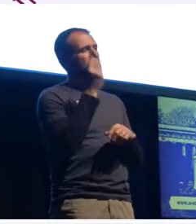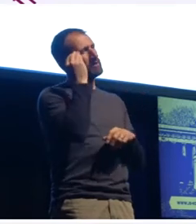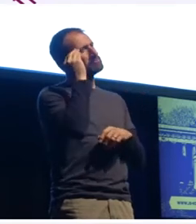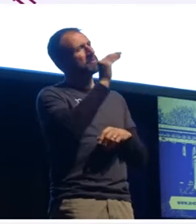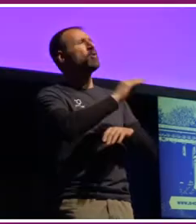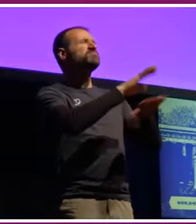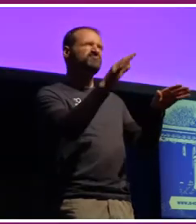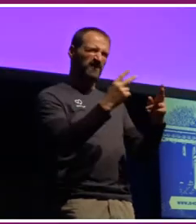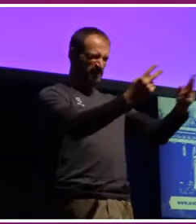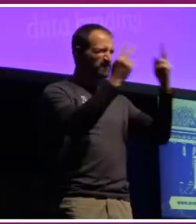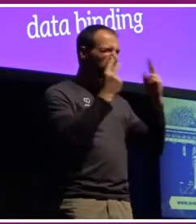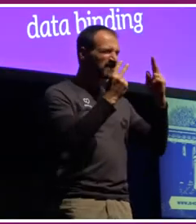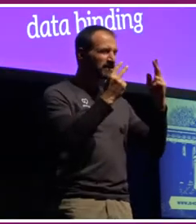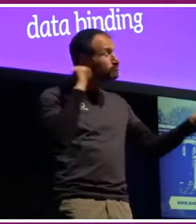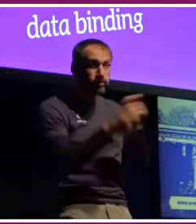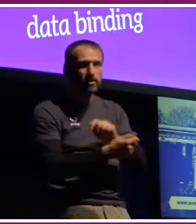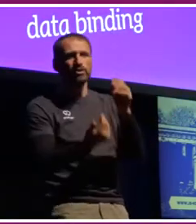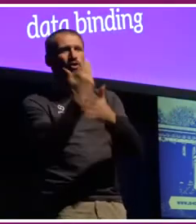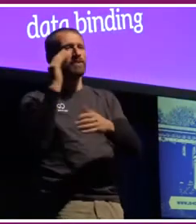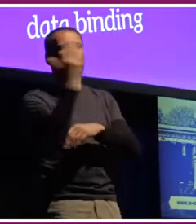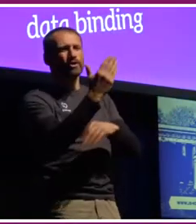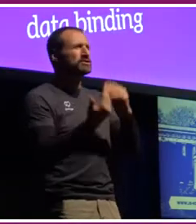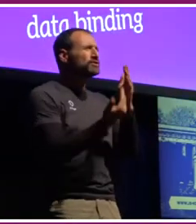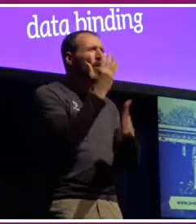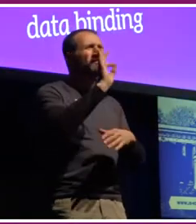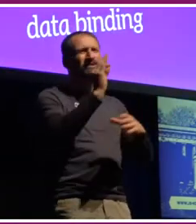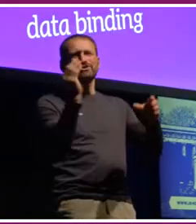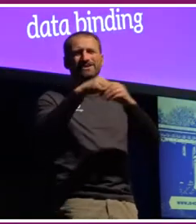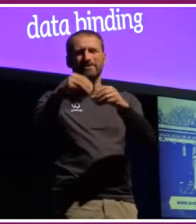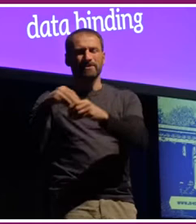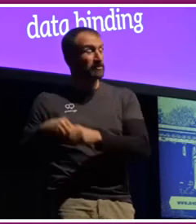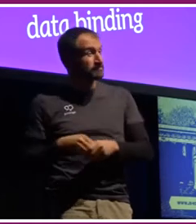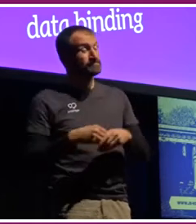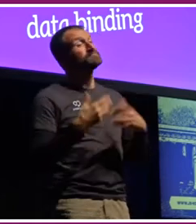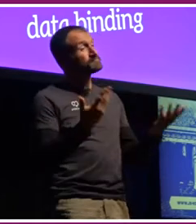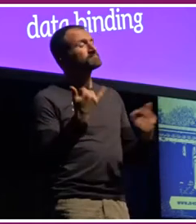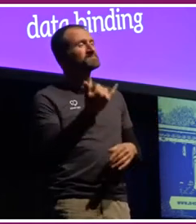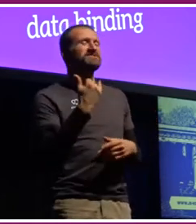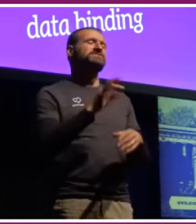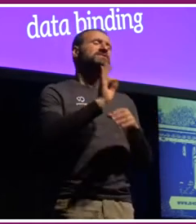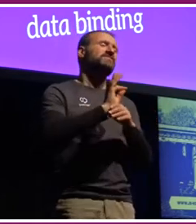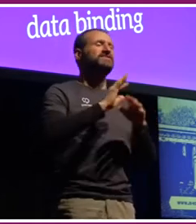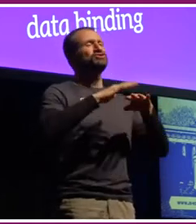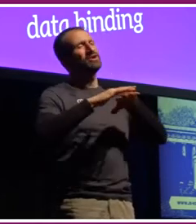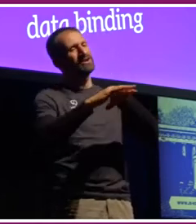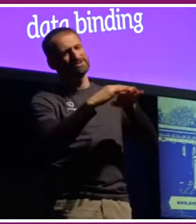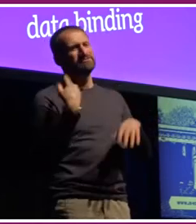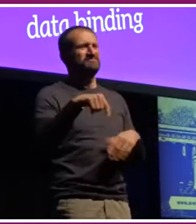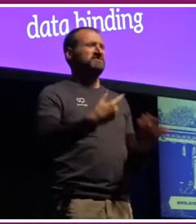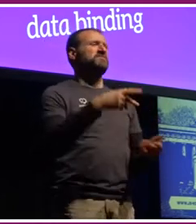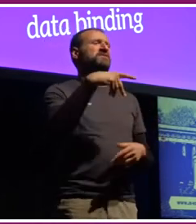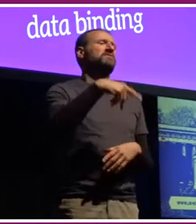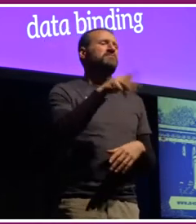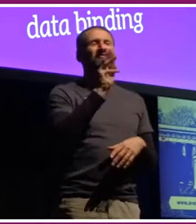new features on it. And we like to label features feature clusters, right? Right now we have things like PWAs, which is service workers,